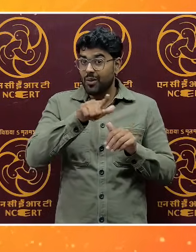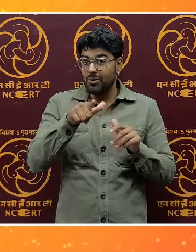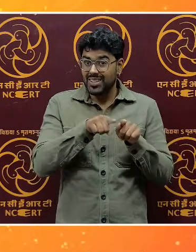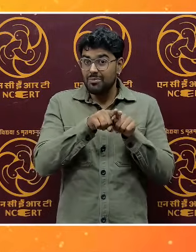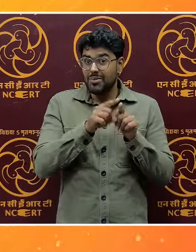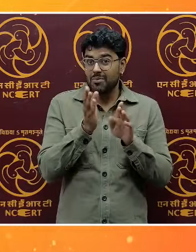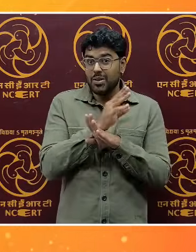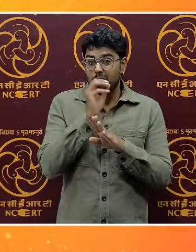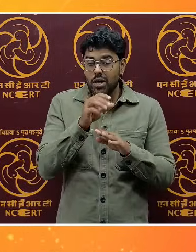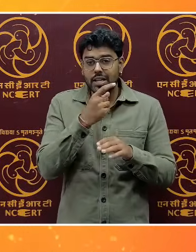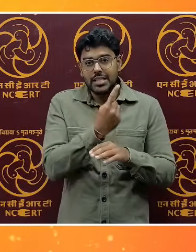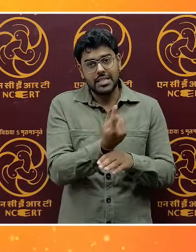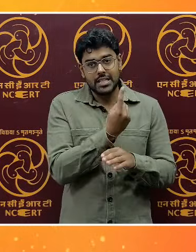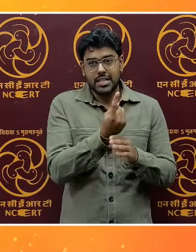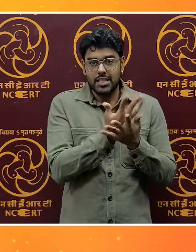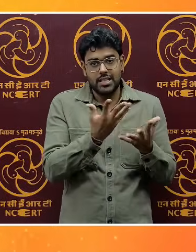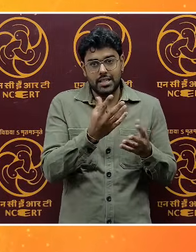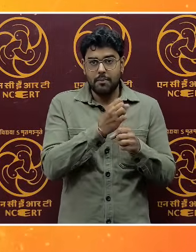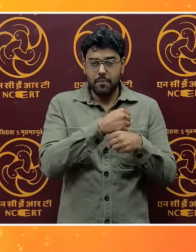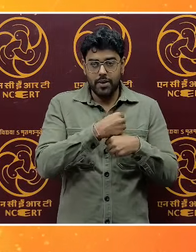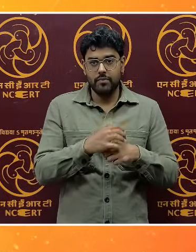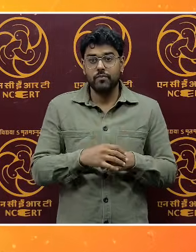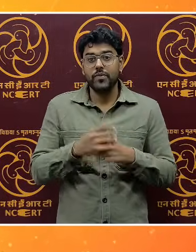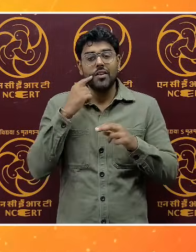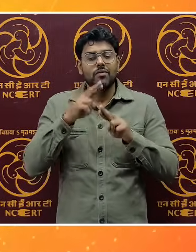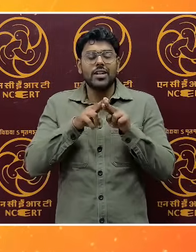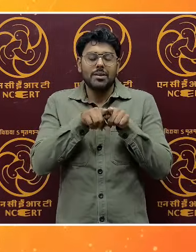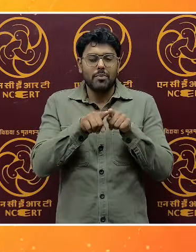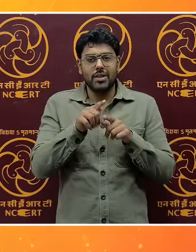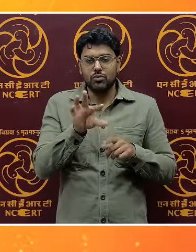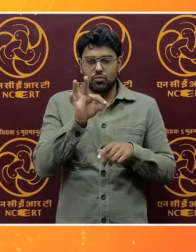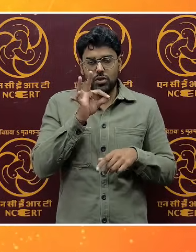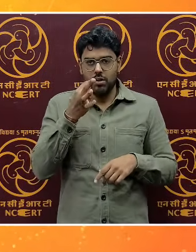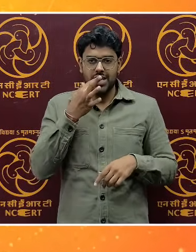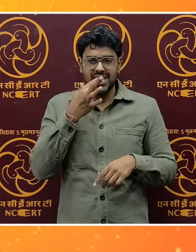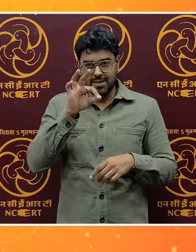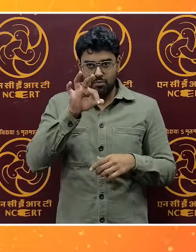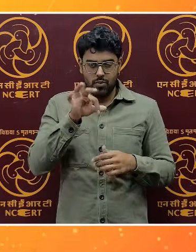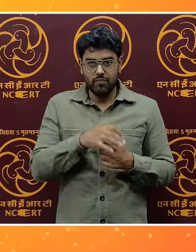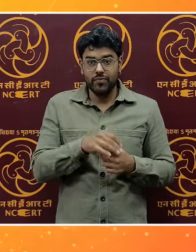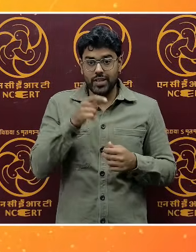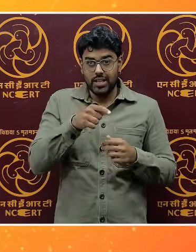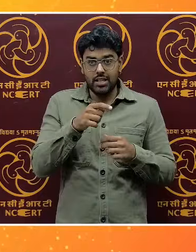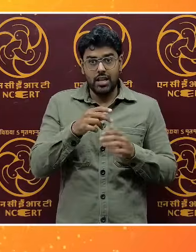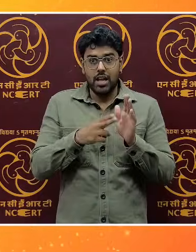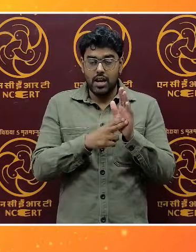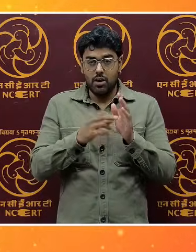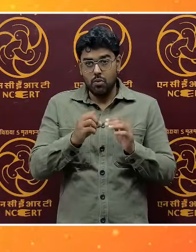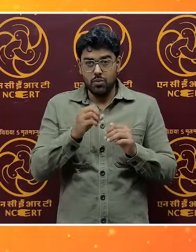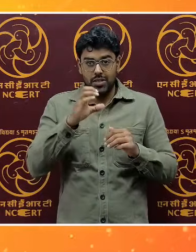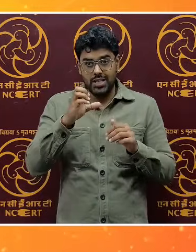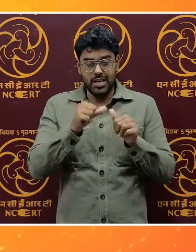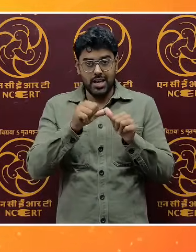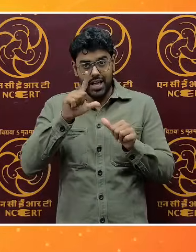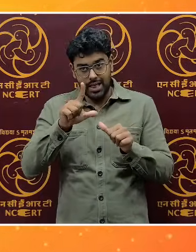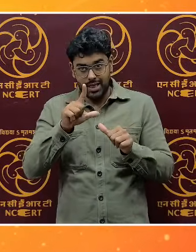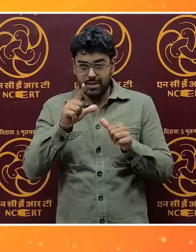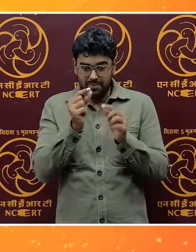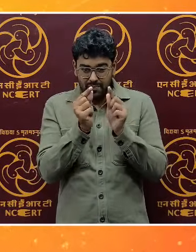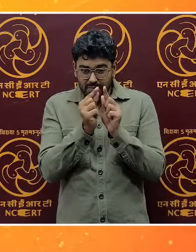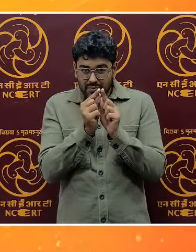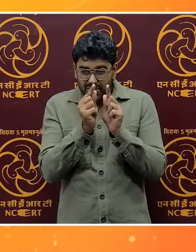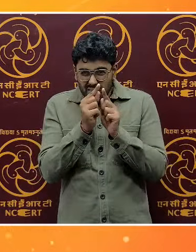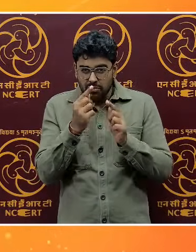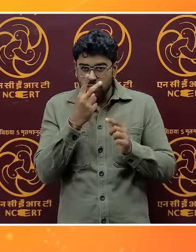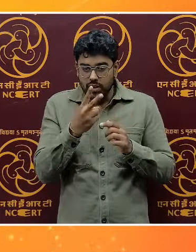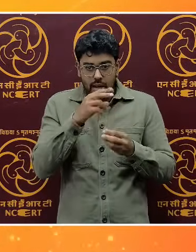particle. Okay. Right. Now, if we pick up the example of salt here, so salt has all NaCl crystals present in it. Yeah. There's nothing